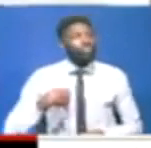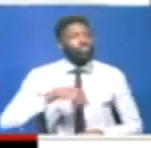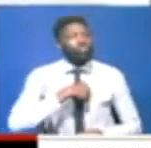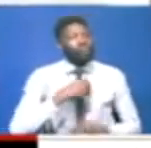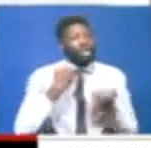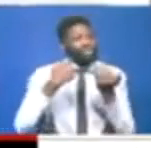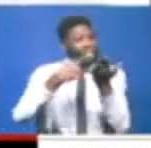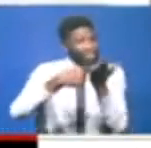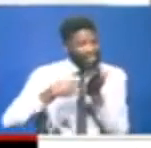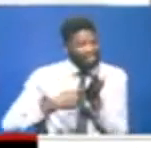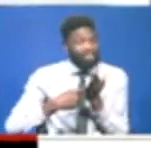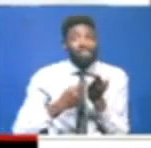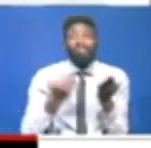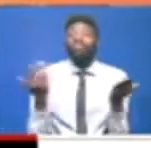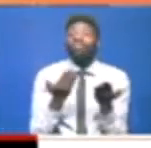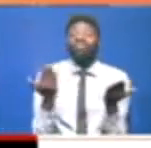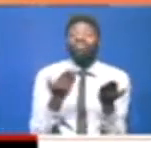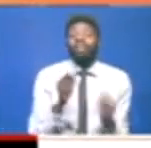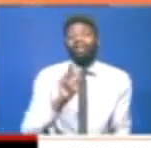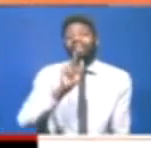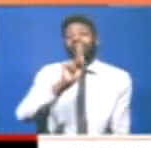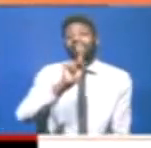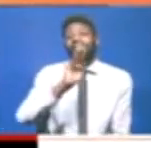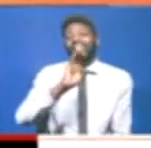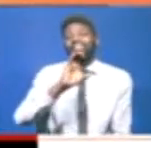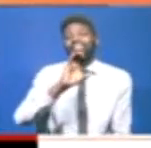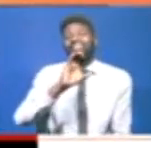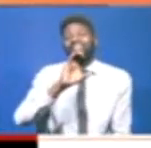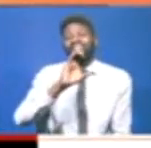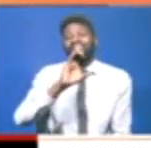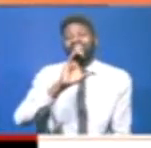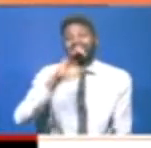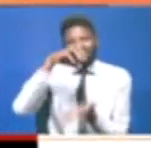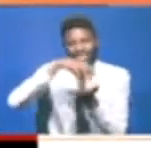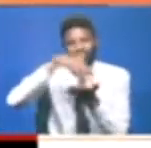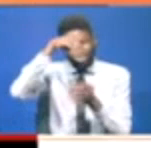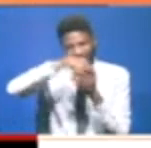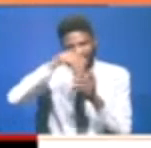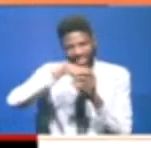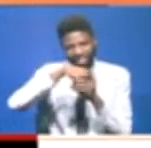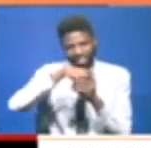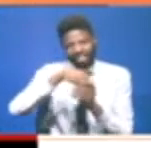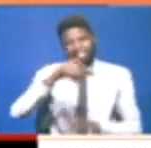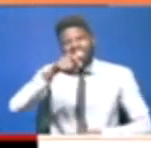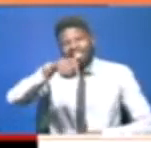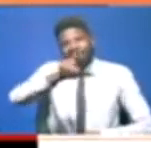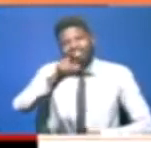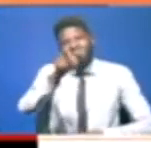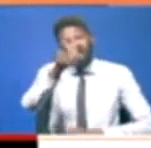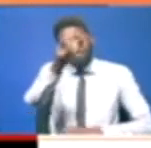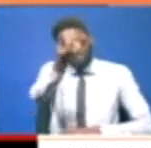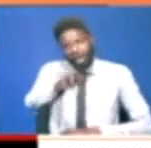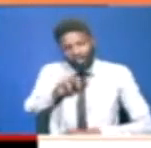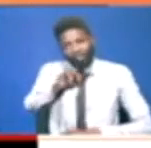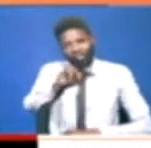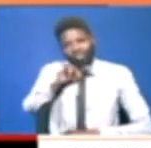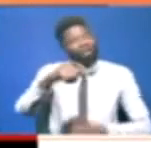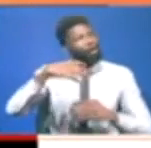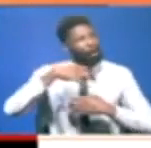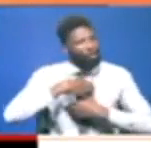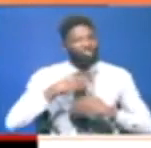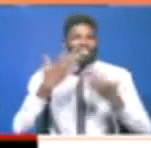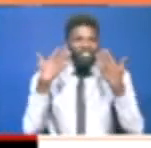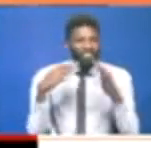from Broadcasting House. Are you a retiree or a pensioner? Are you